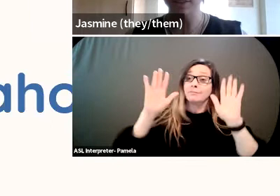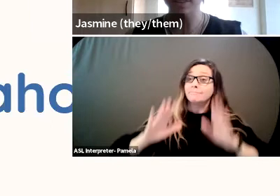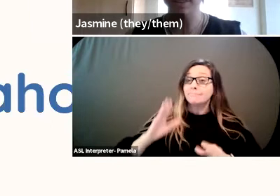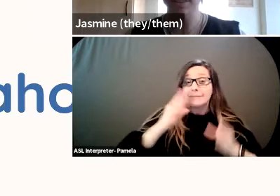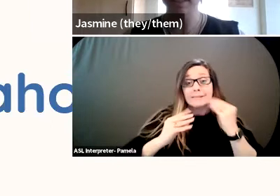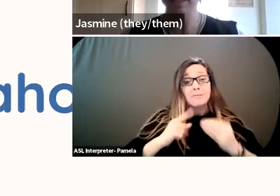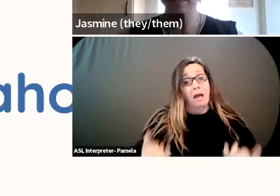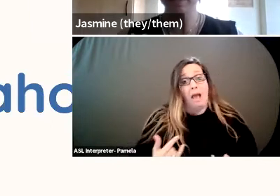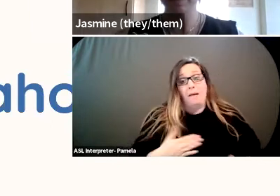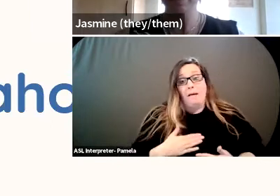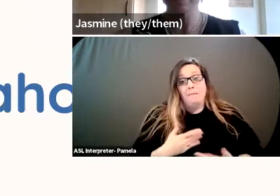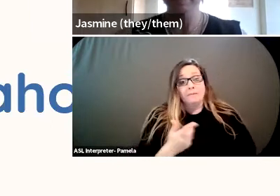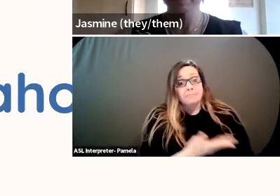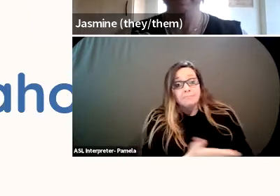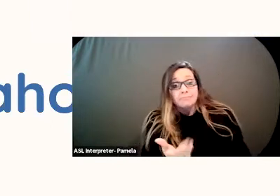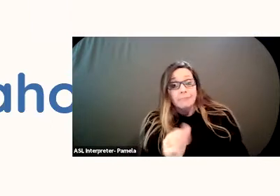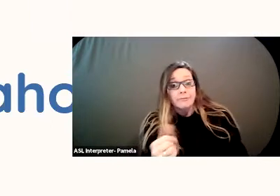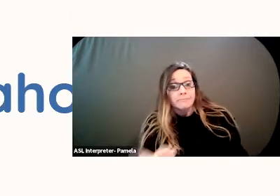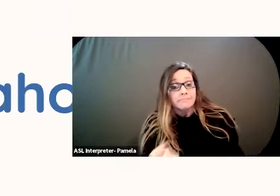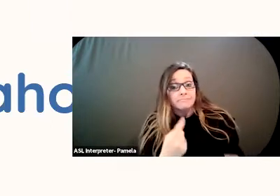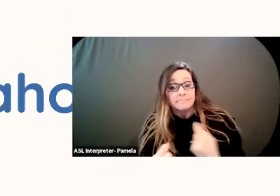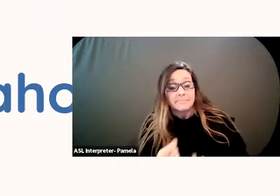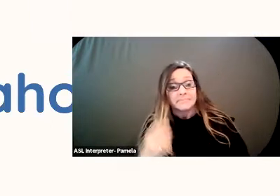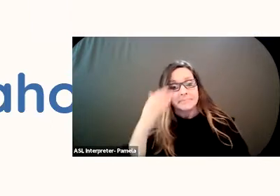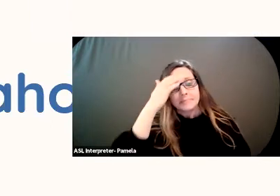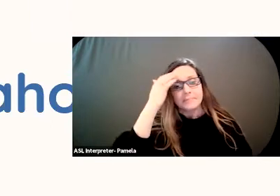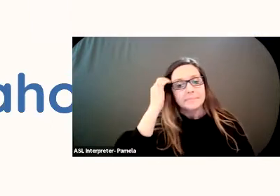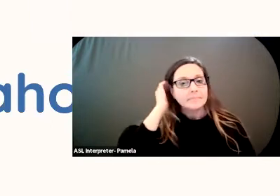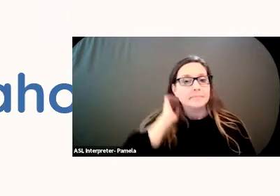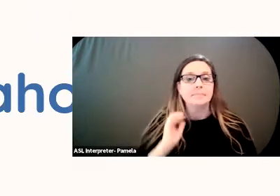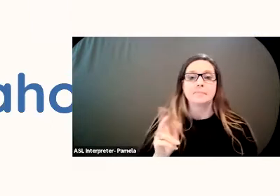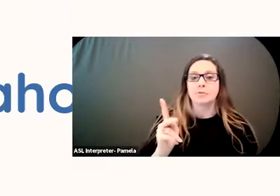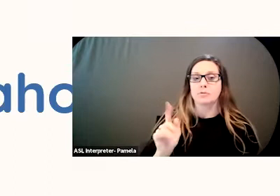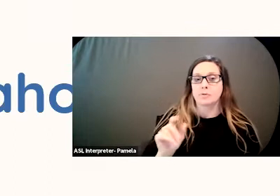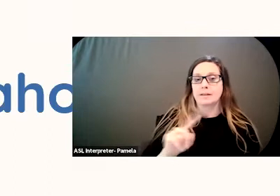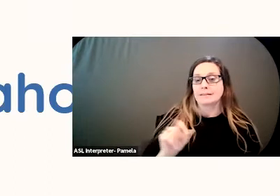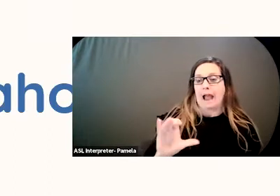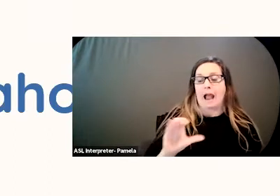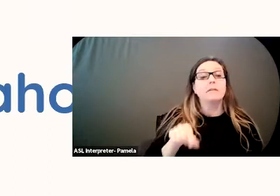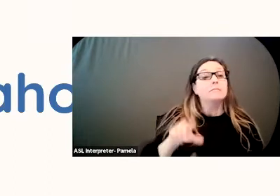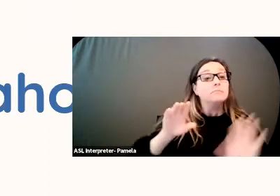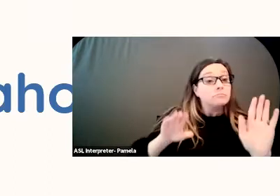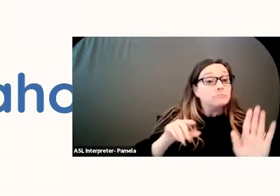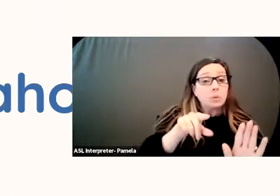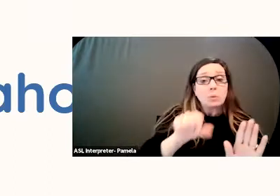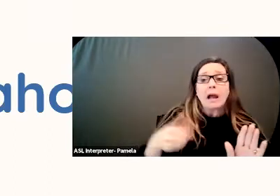any questions. Feel free to put any questions in the chat. I will read them